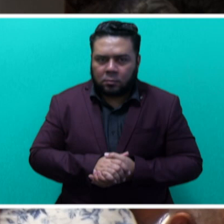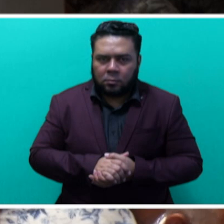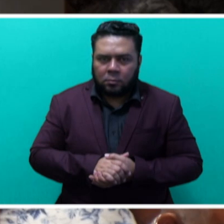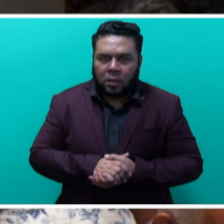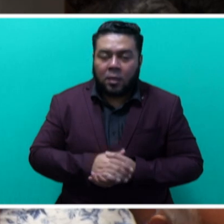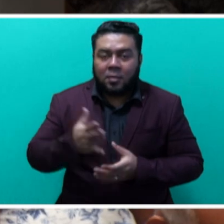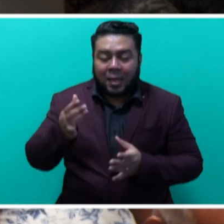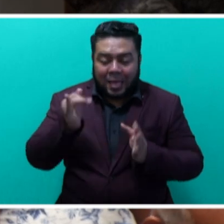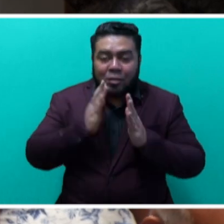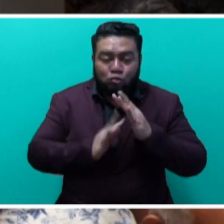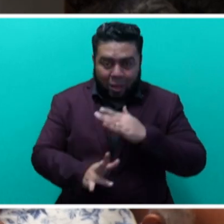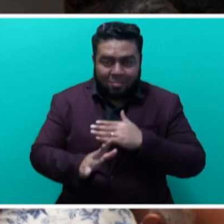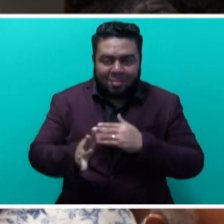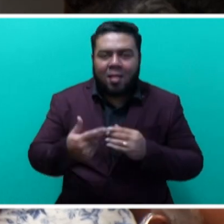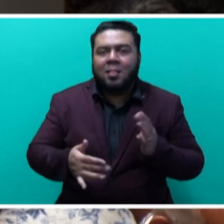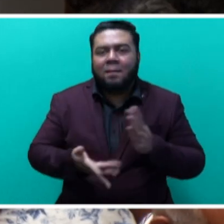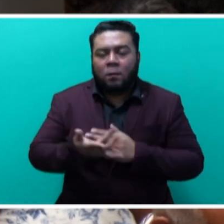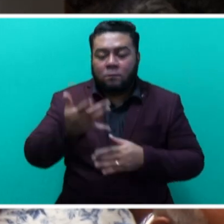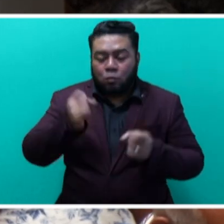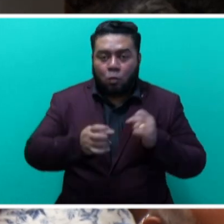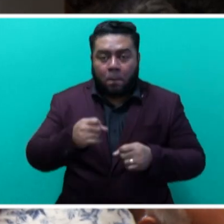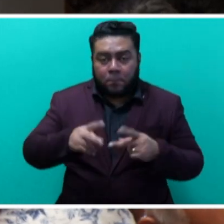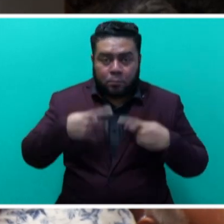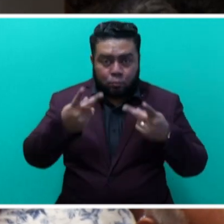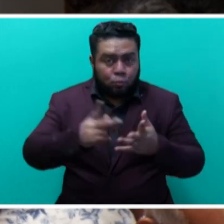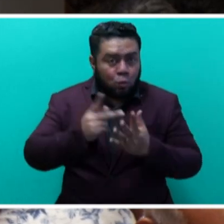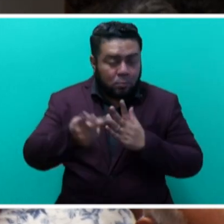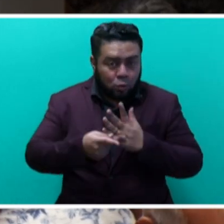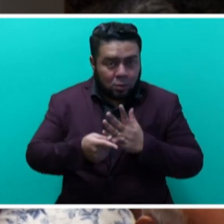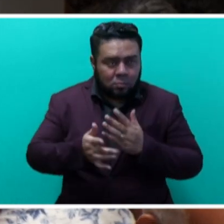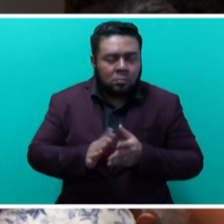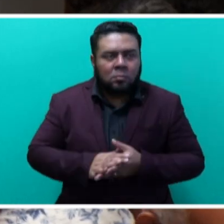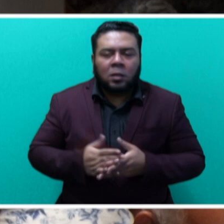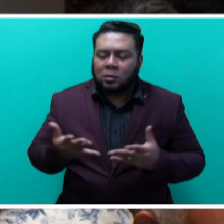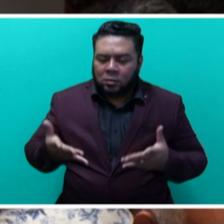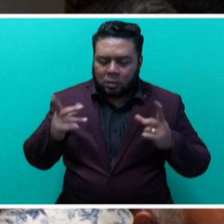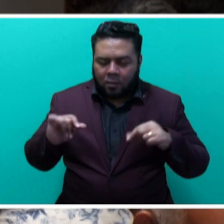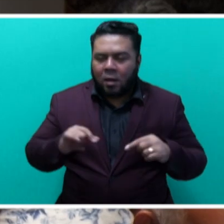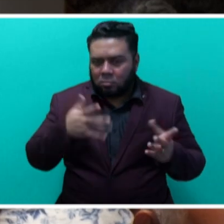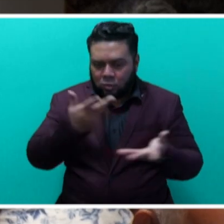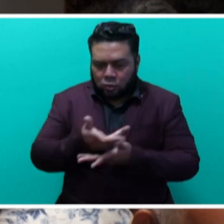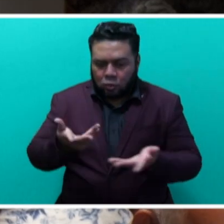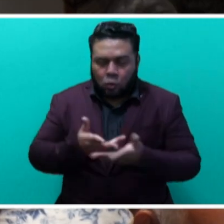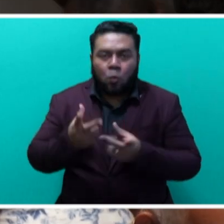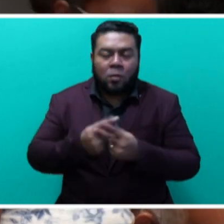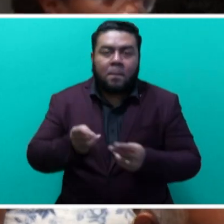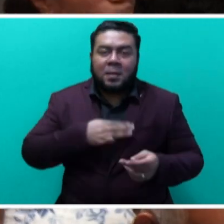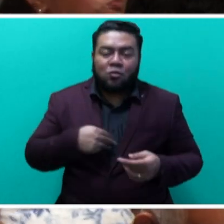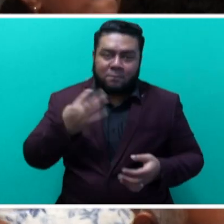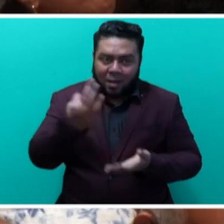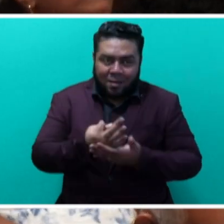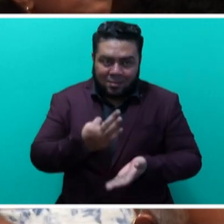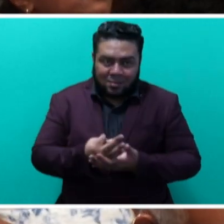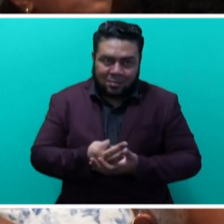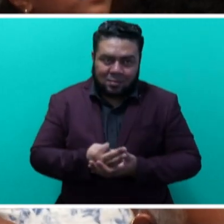Israeli large-scale production technology project proposal is currently under discussion with the Ministry of Finance,